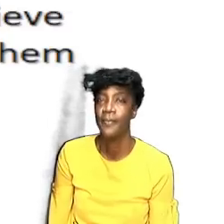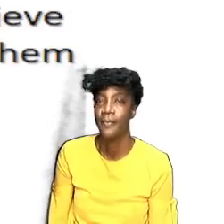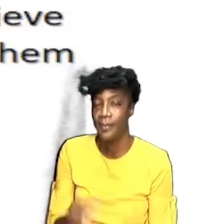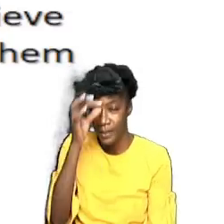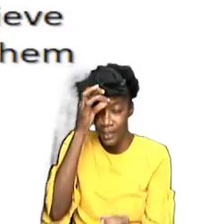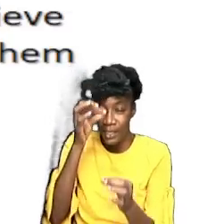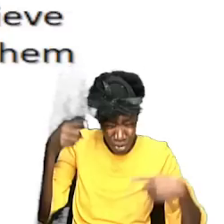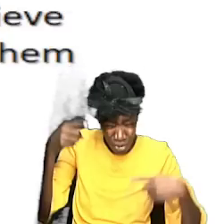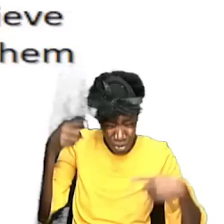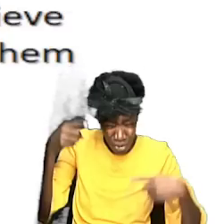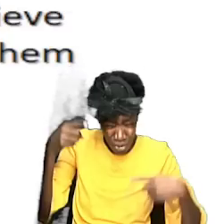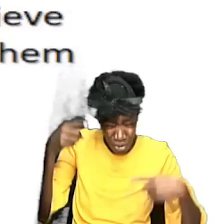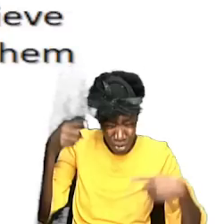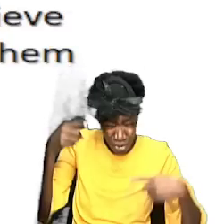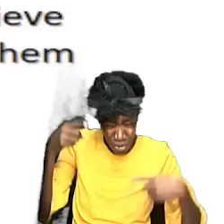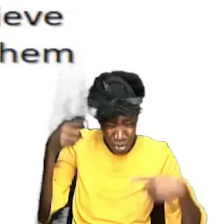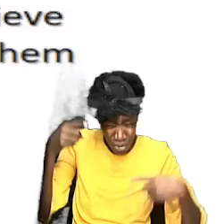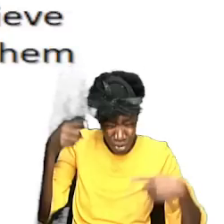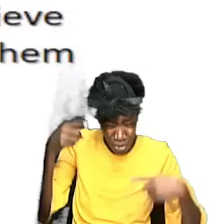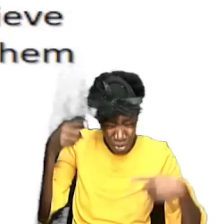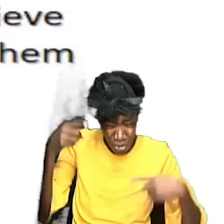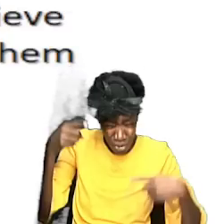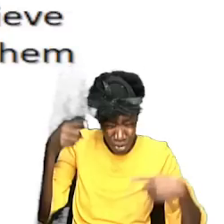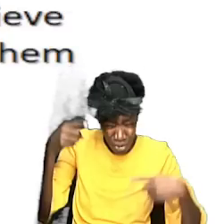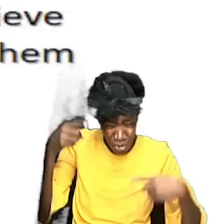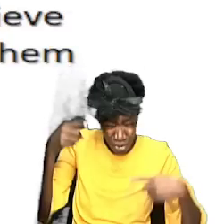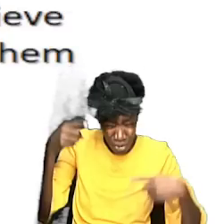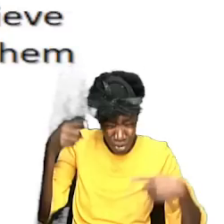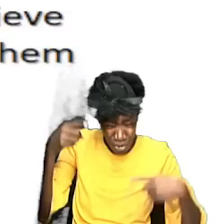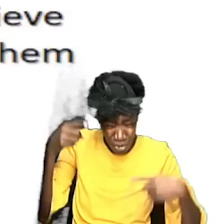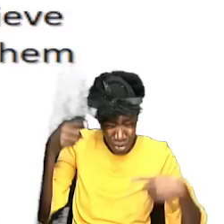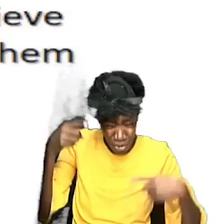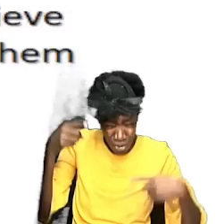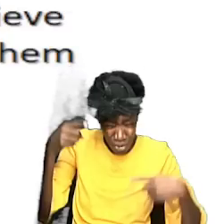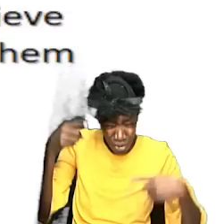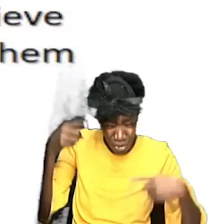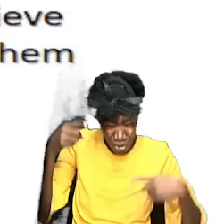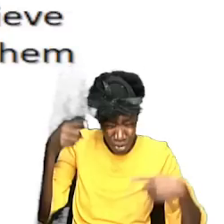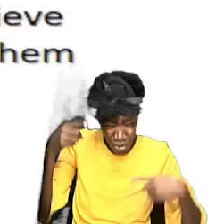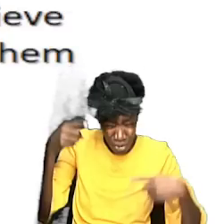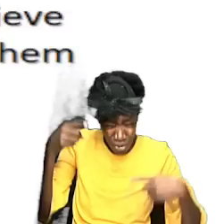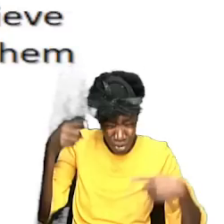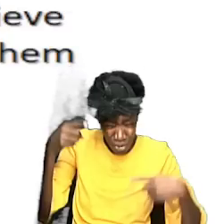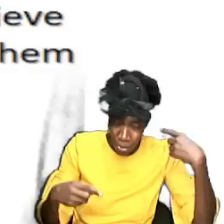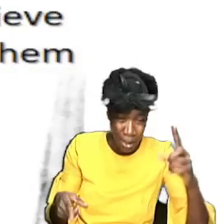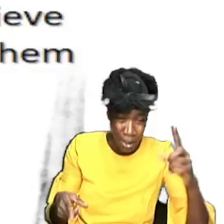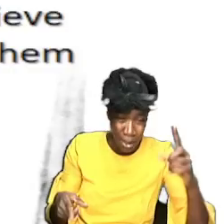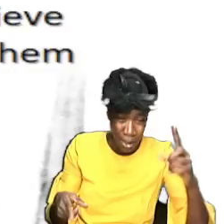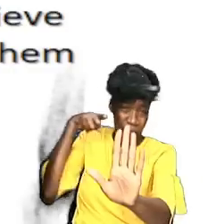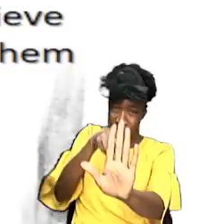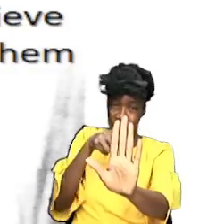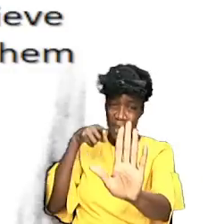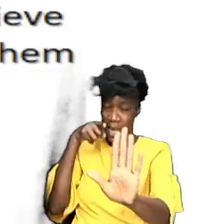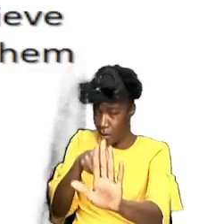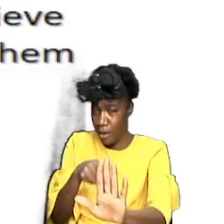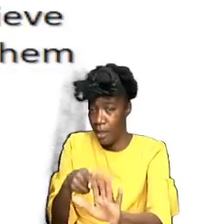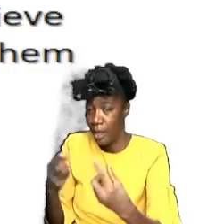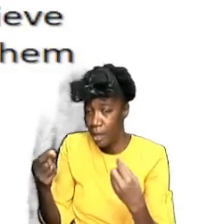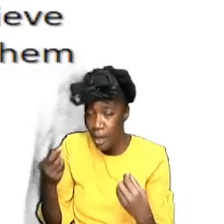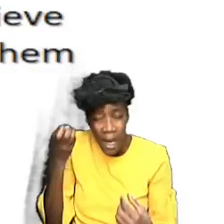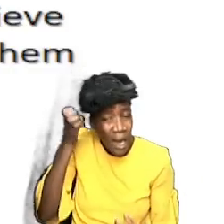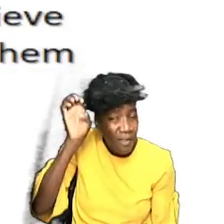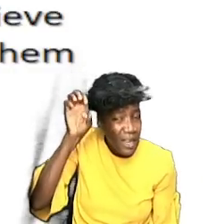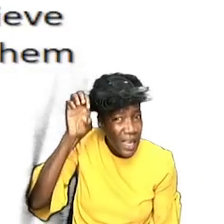to us is a defensive against all the doubt and all the fiery darts of the devil. So if we look at, for example, in Isaiah chapter 21 and